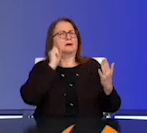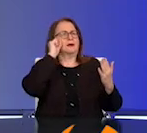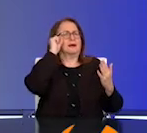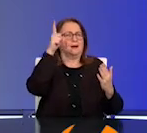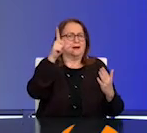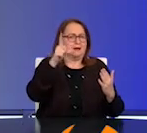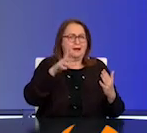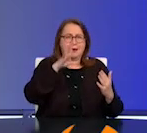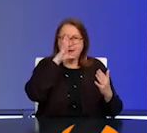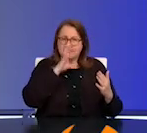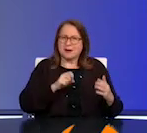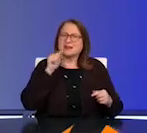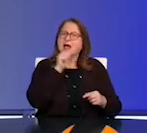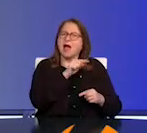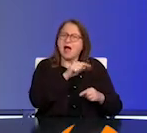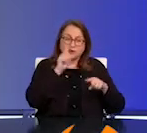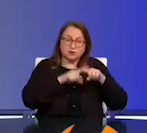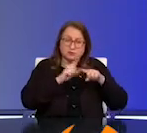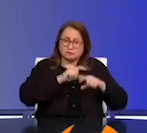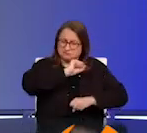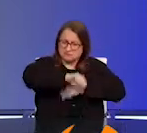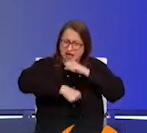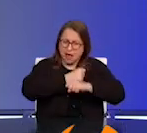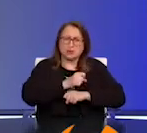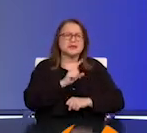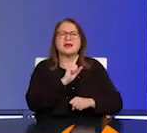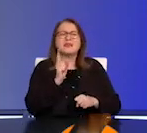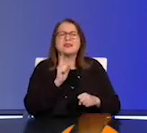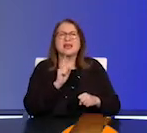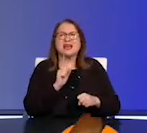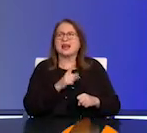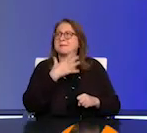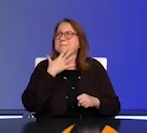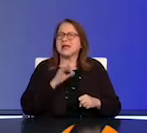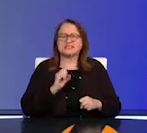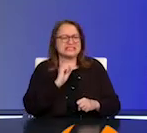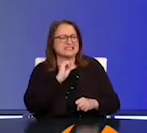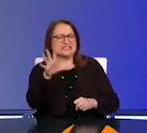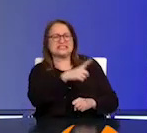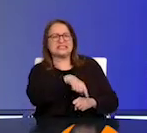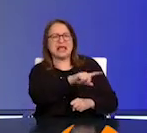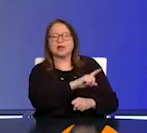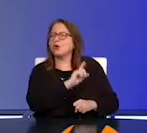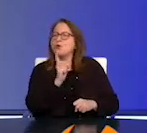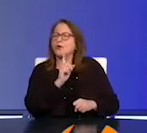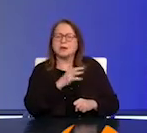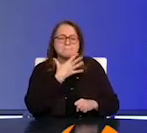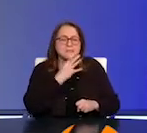seen not as the concern of foreign people, but as our common cause.